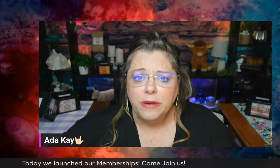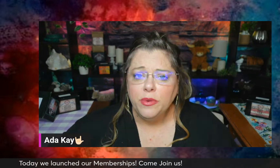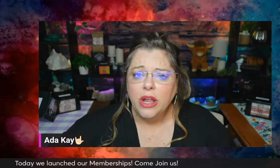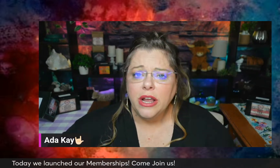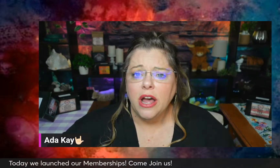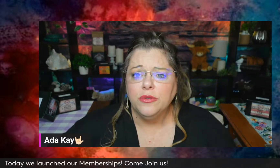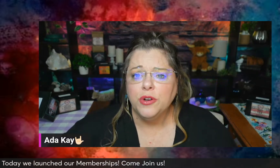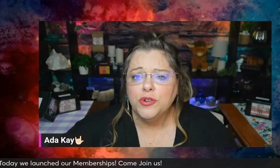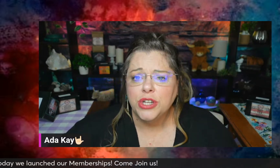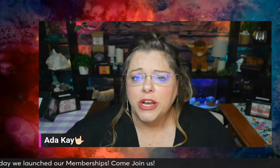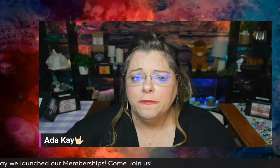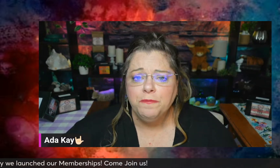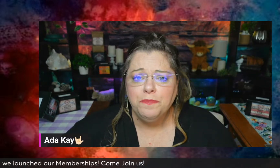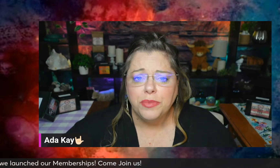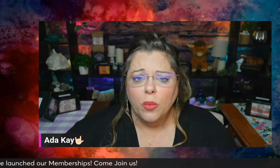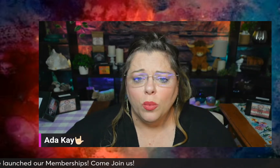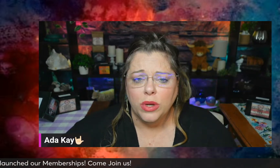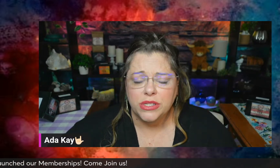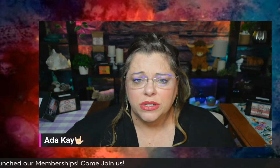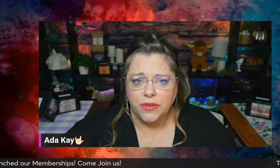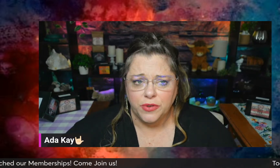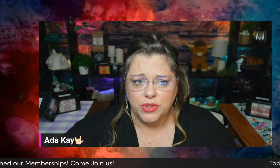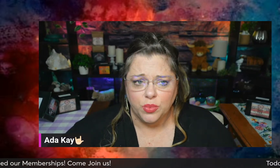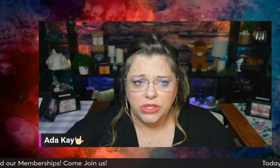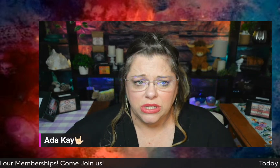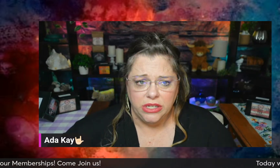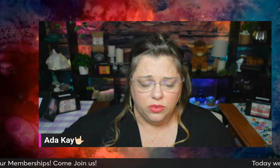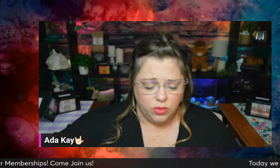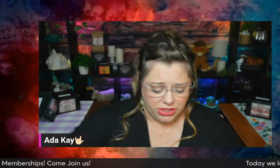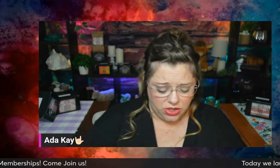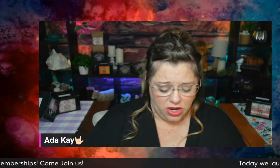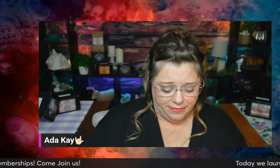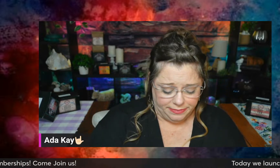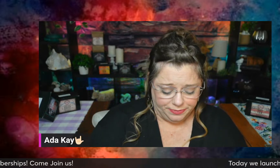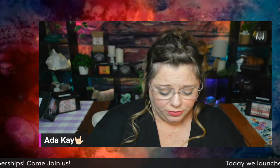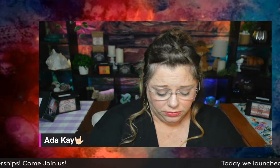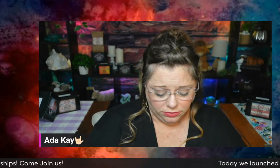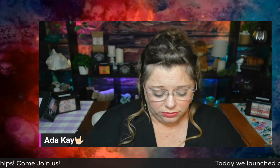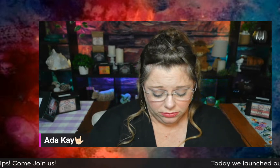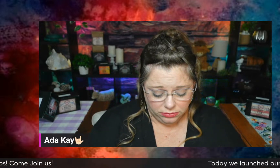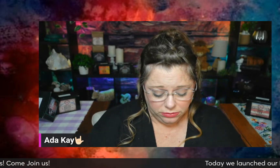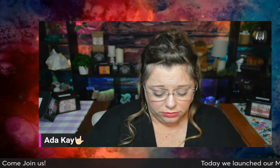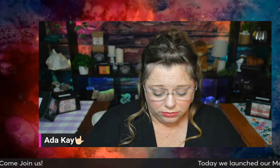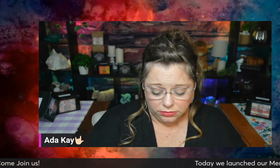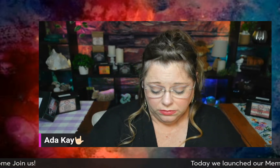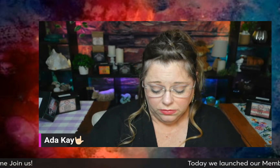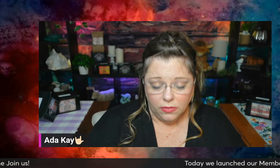Some people were like, I don't understand. What's the difference? What's legal? What's not?